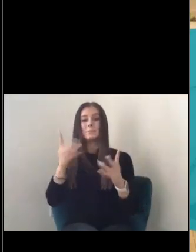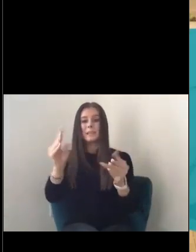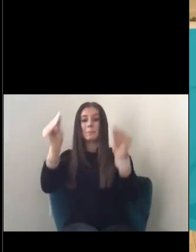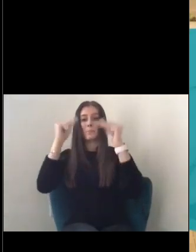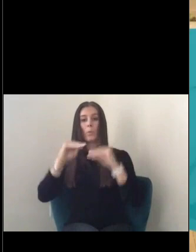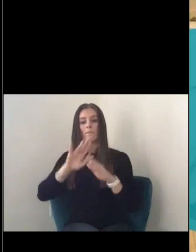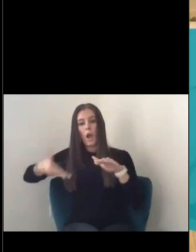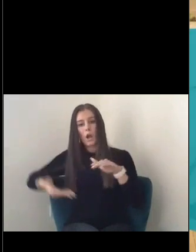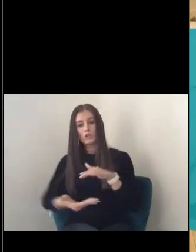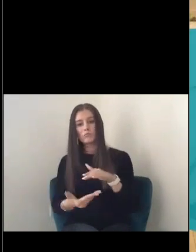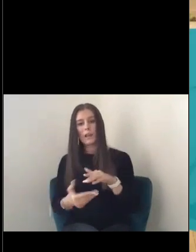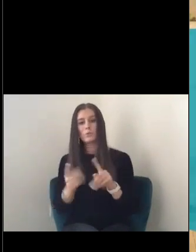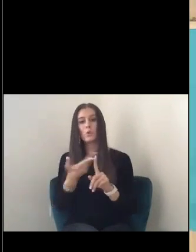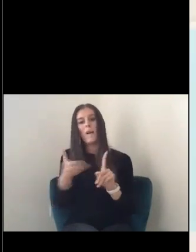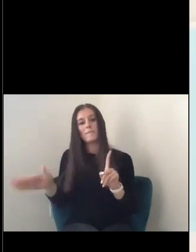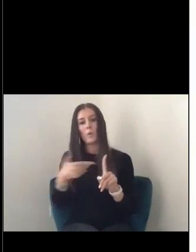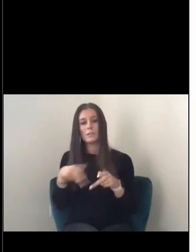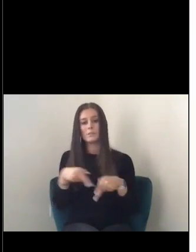Thames Crossing.